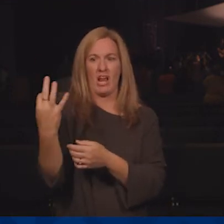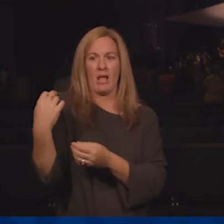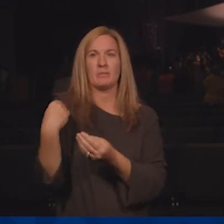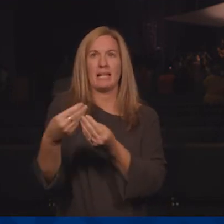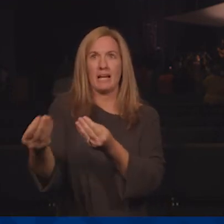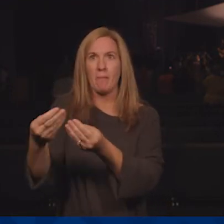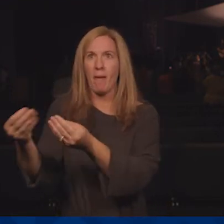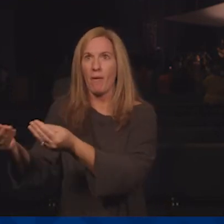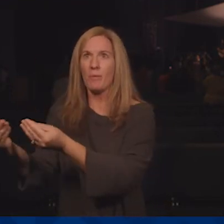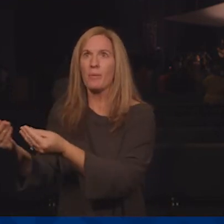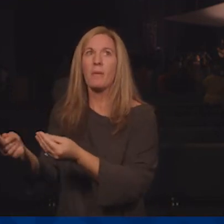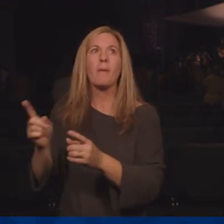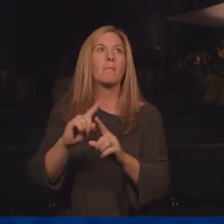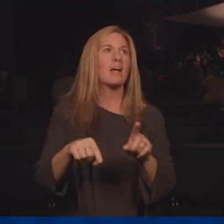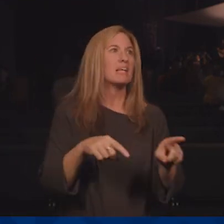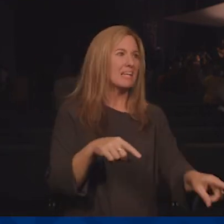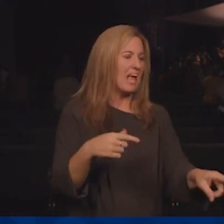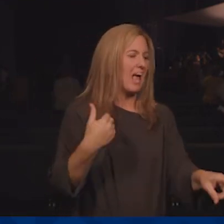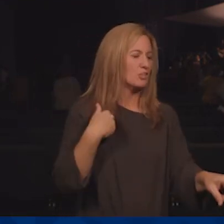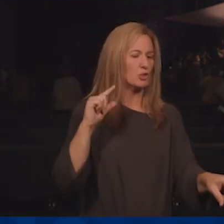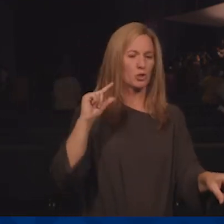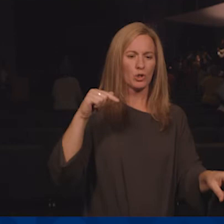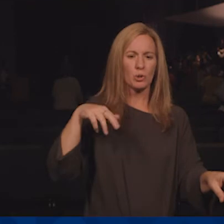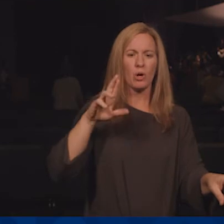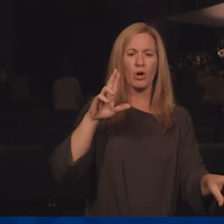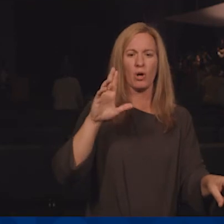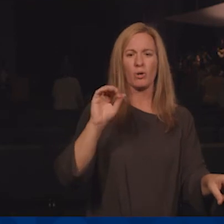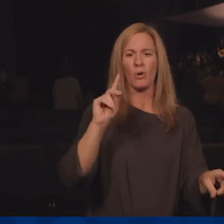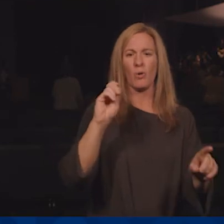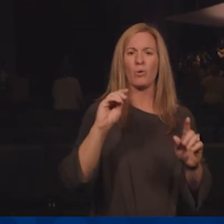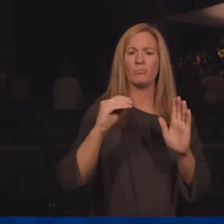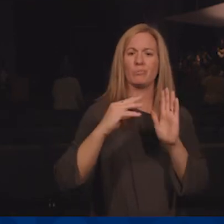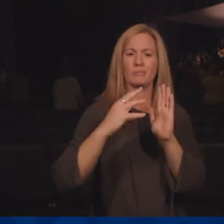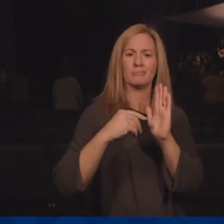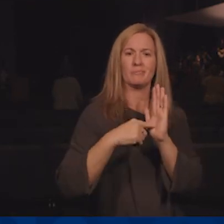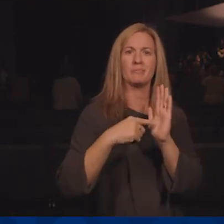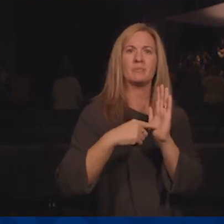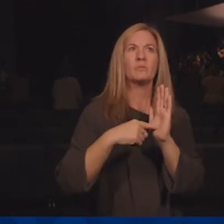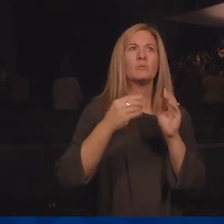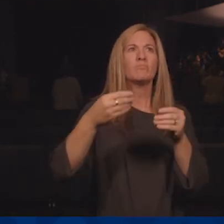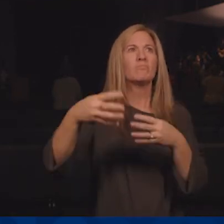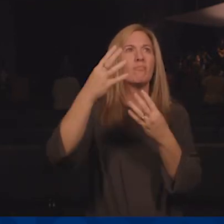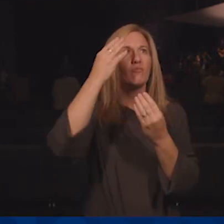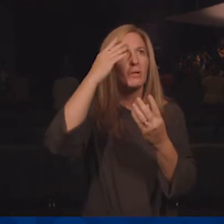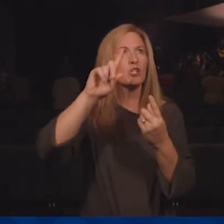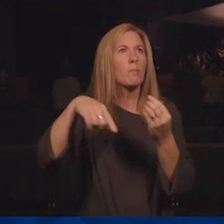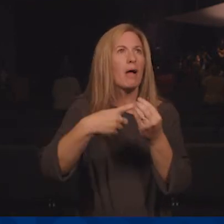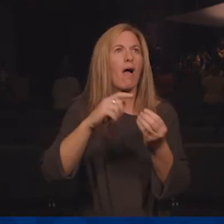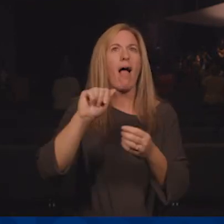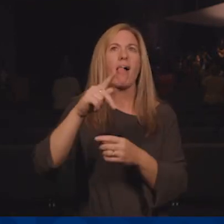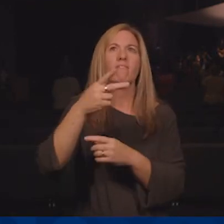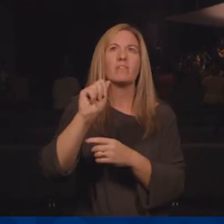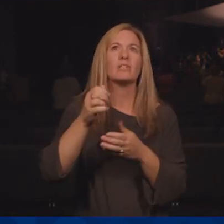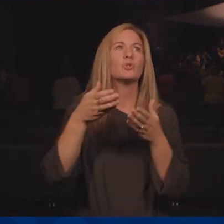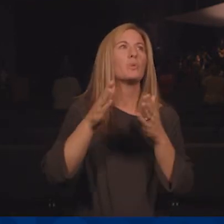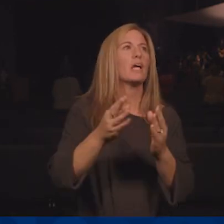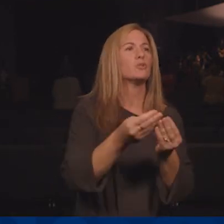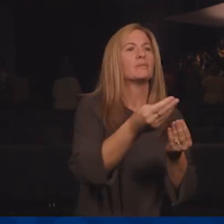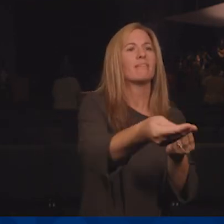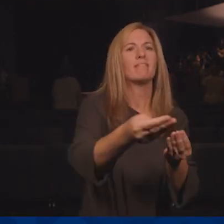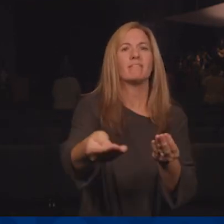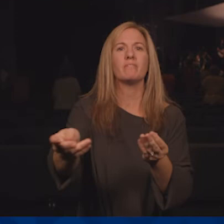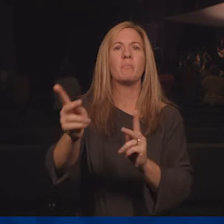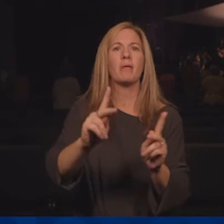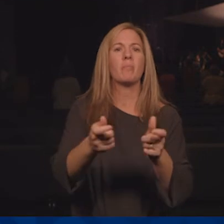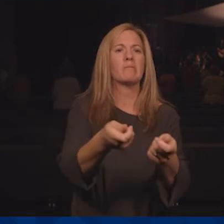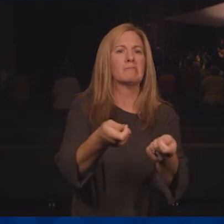at Alpha. It's a really simple way for you to just get somebody to wonder about coming to an Alpha. I'd invite you to take one, maybe stick it